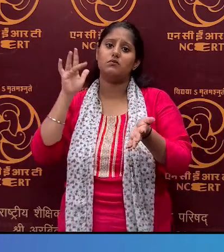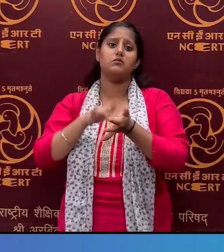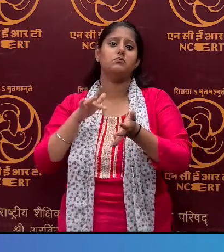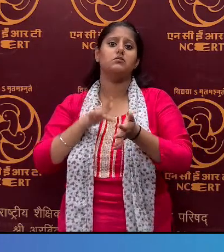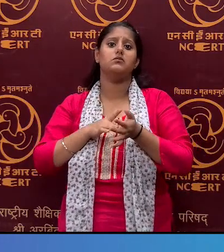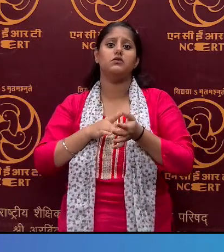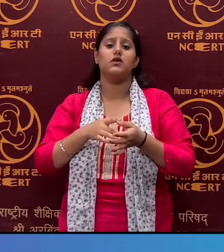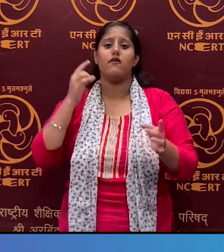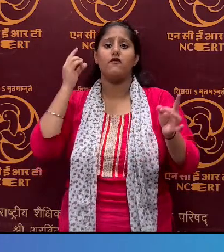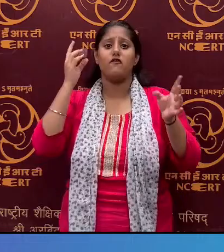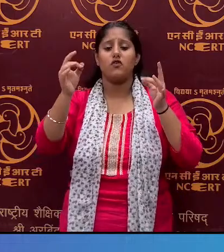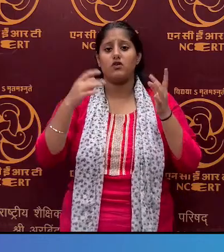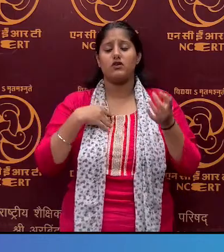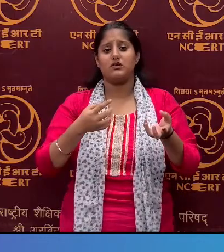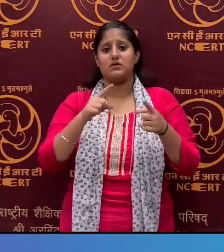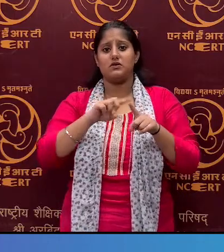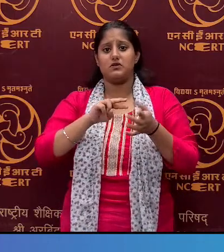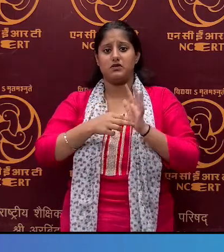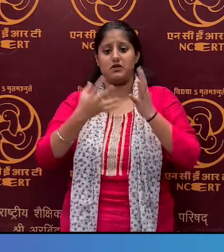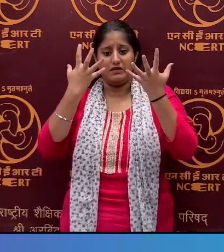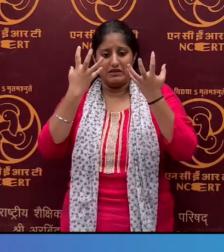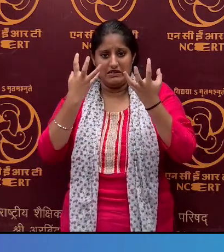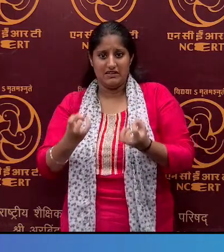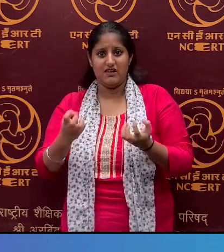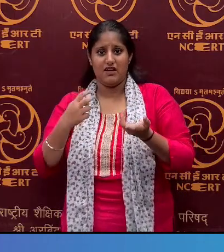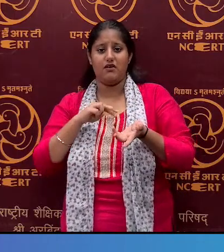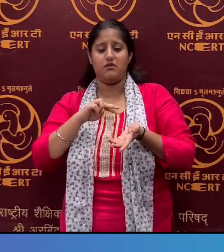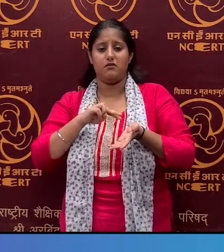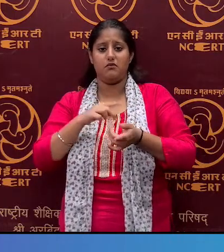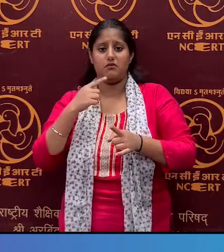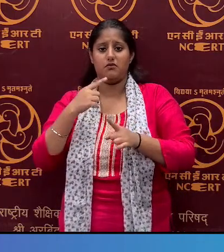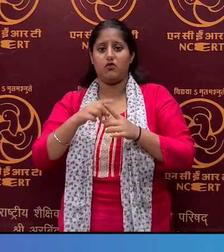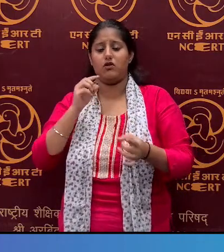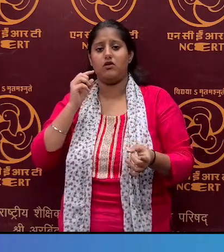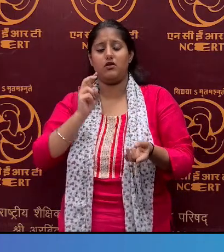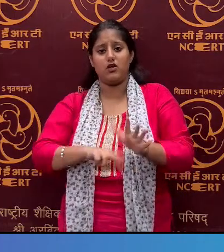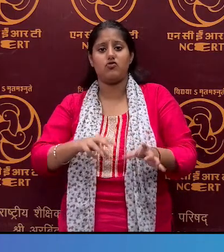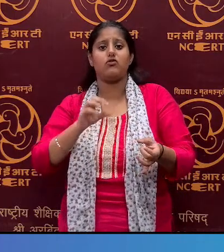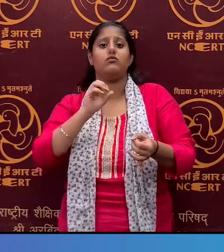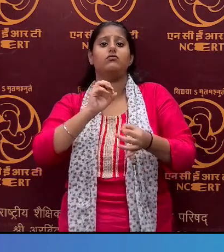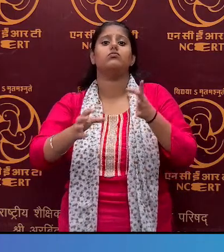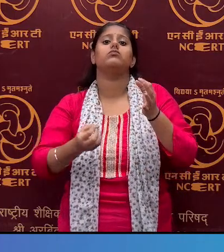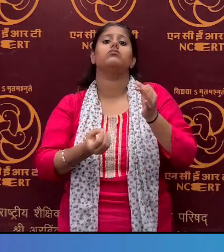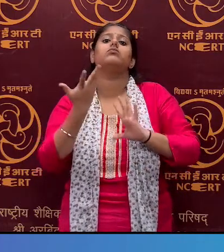the forest is became dry and is catch natural fire, right?